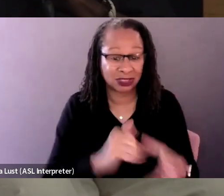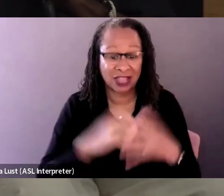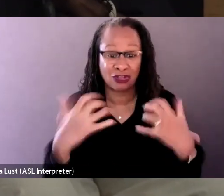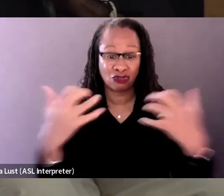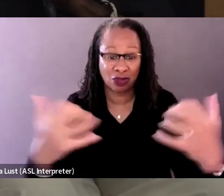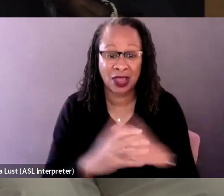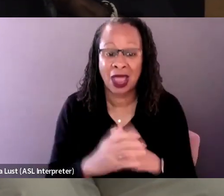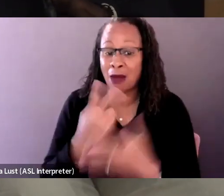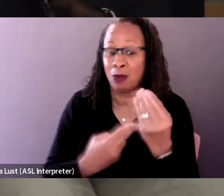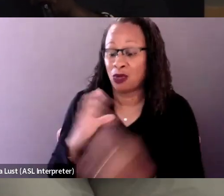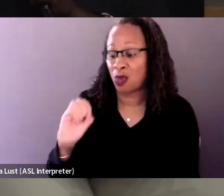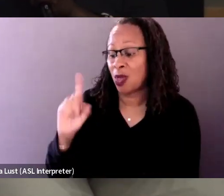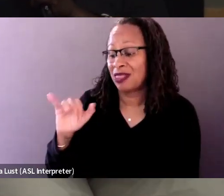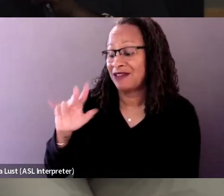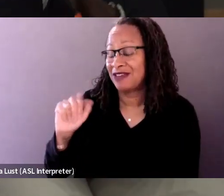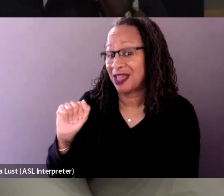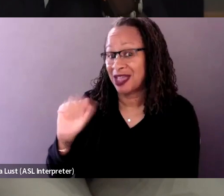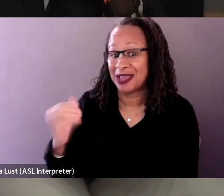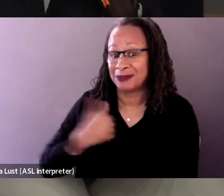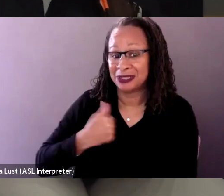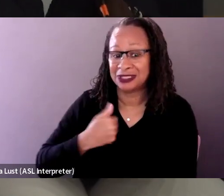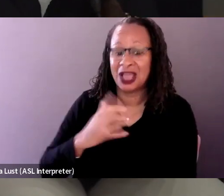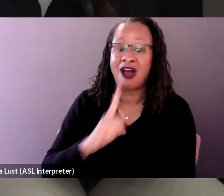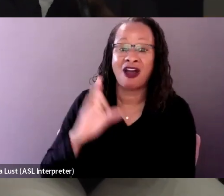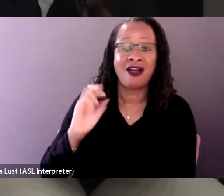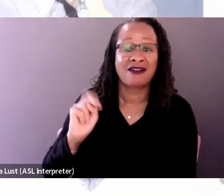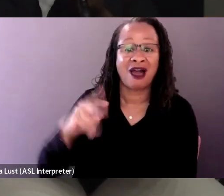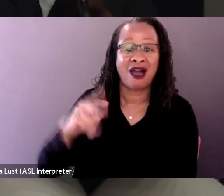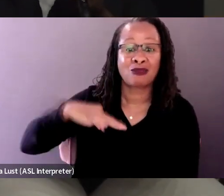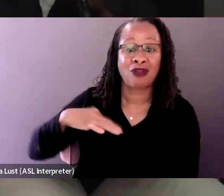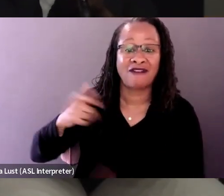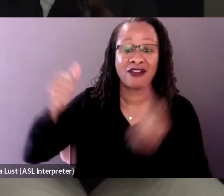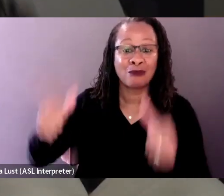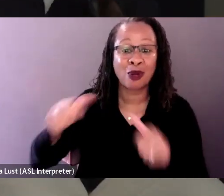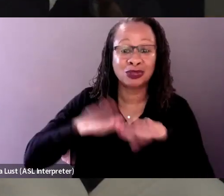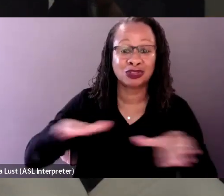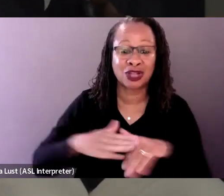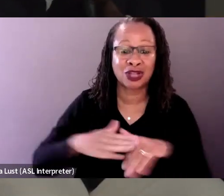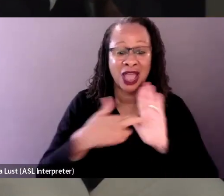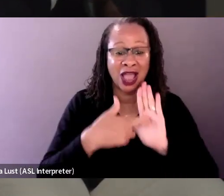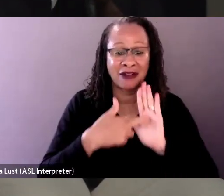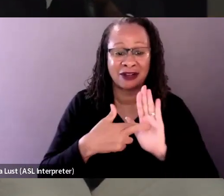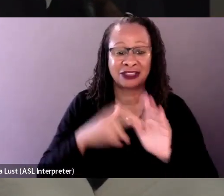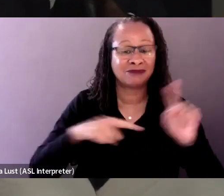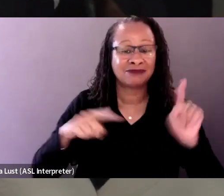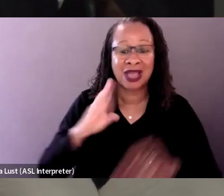I are nonprofit poster children, so I represent Bay Area Video Coalition till the day I die. We have